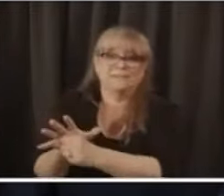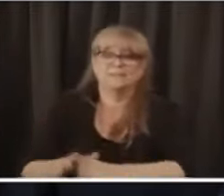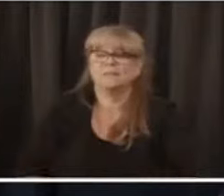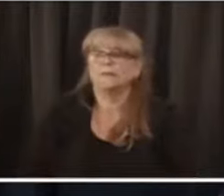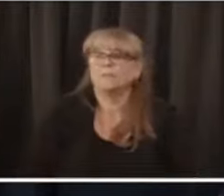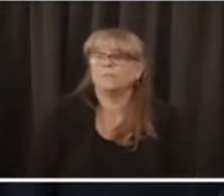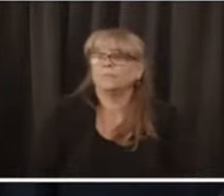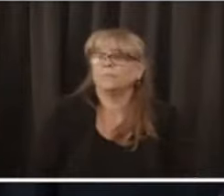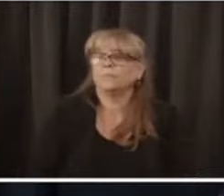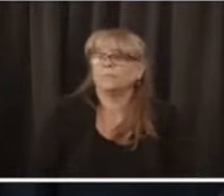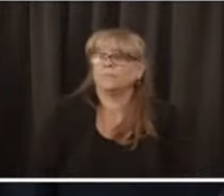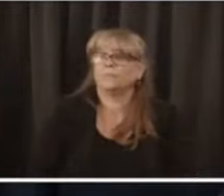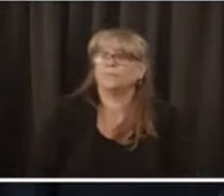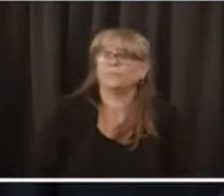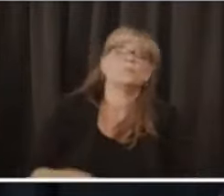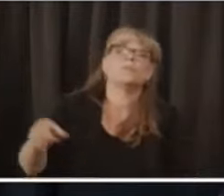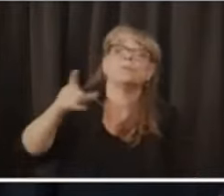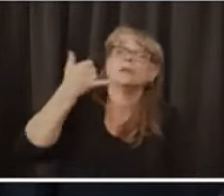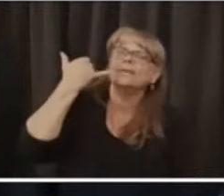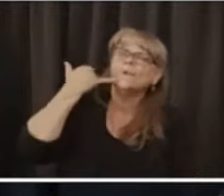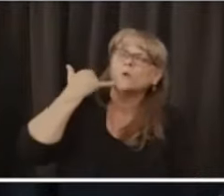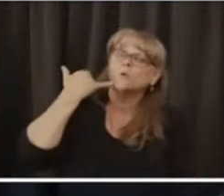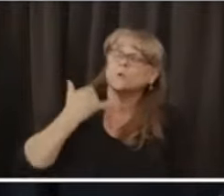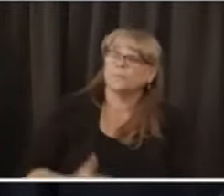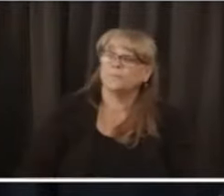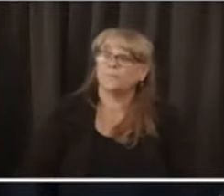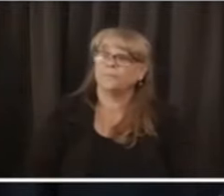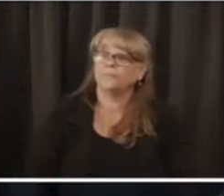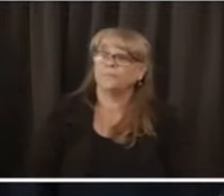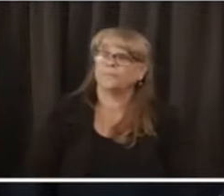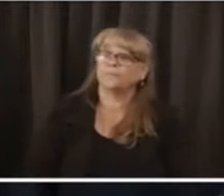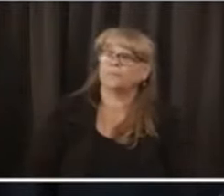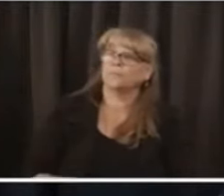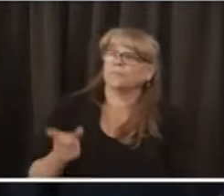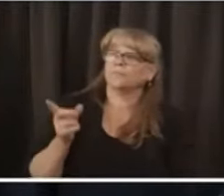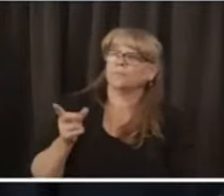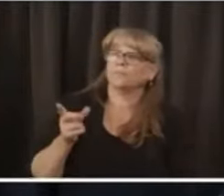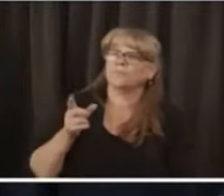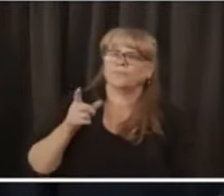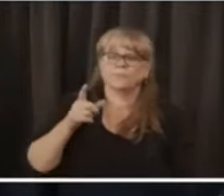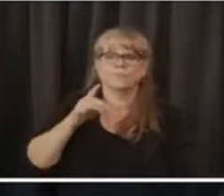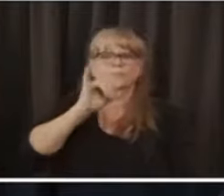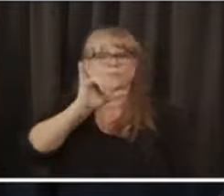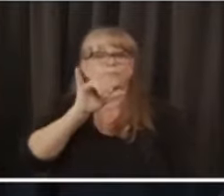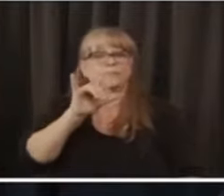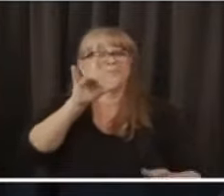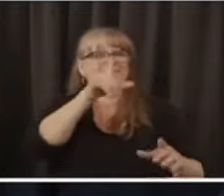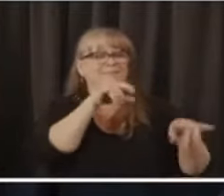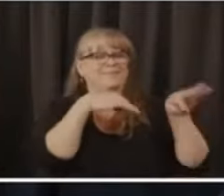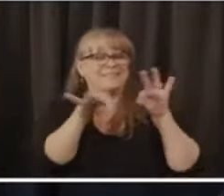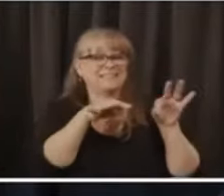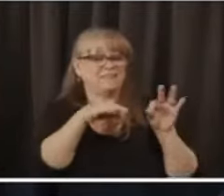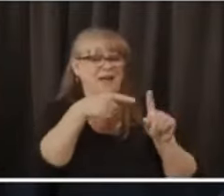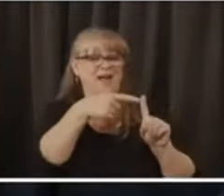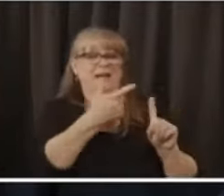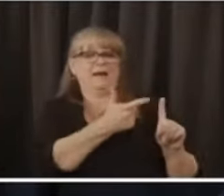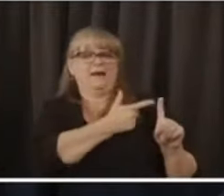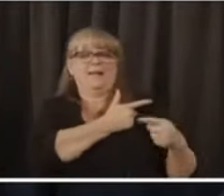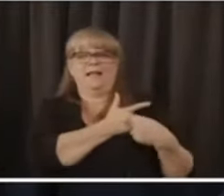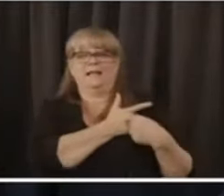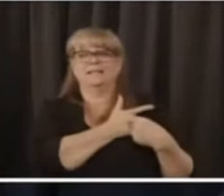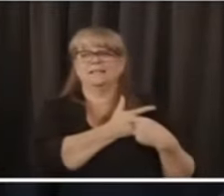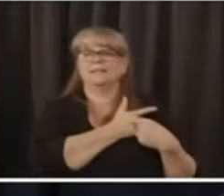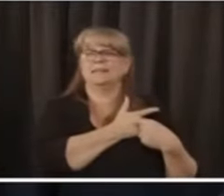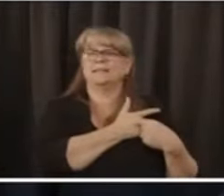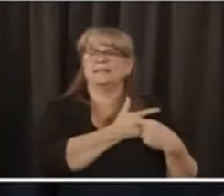Follow-up. So what are you basing that sort of laziness presumption on? And it seems counterintuitive that our vax rates would